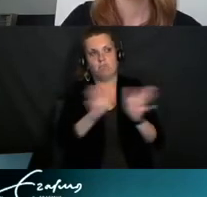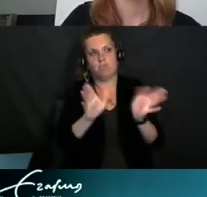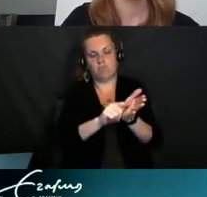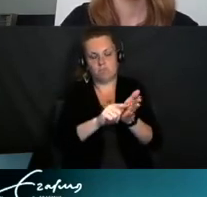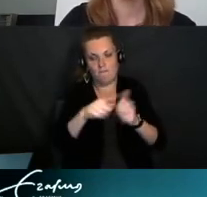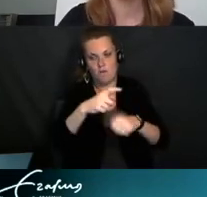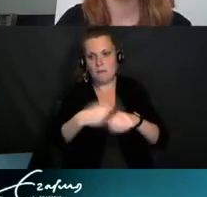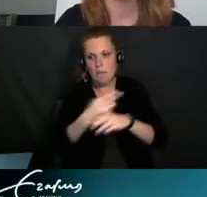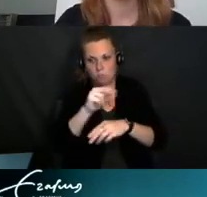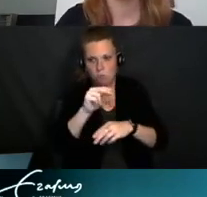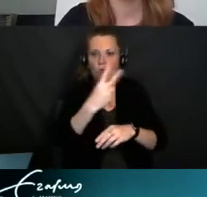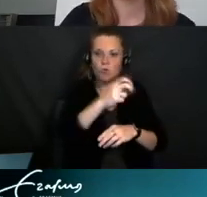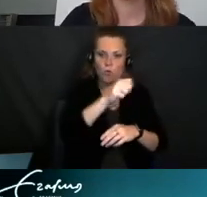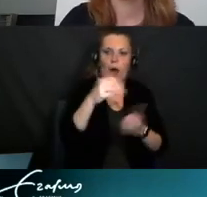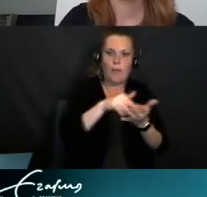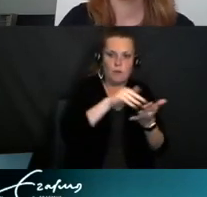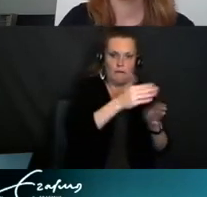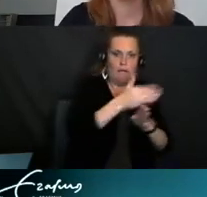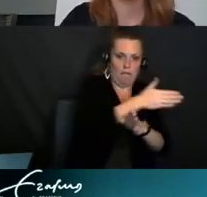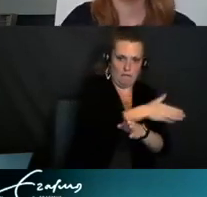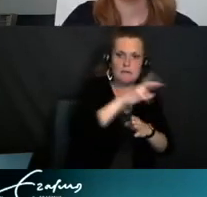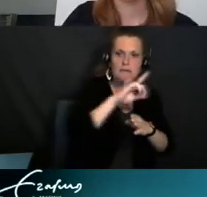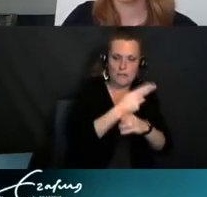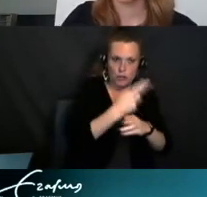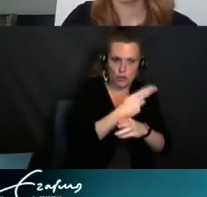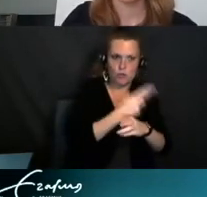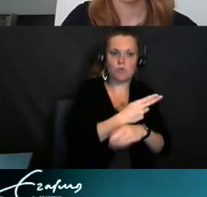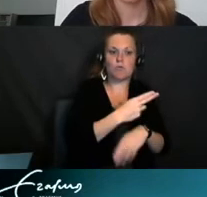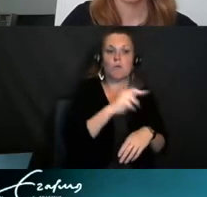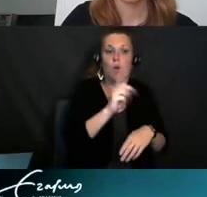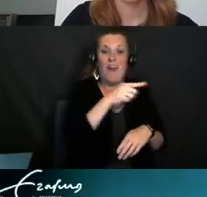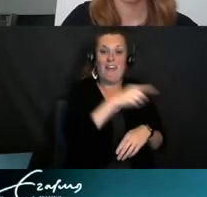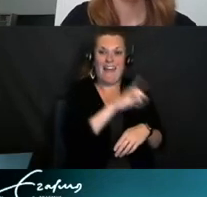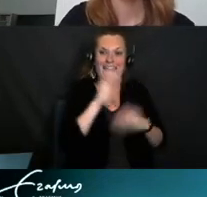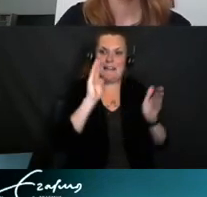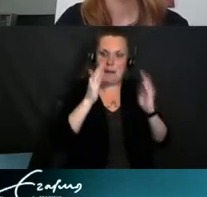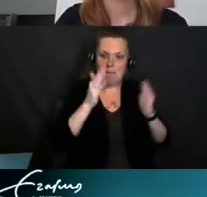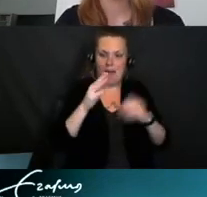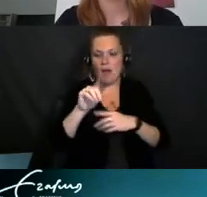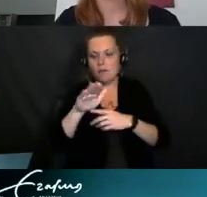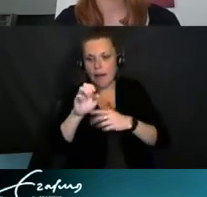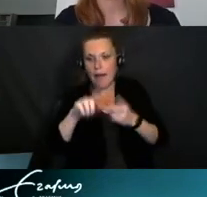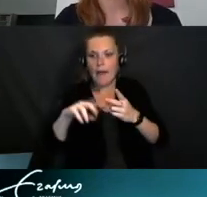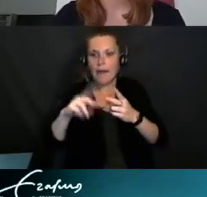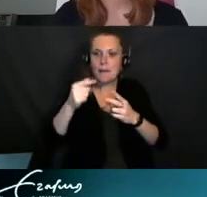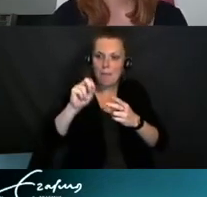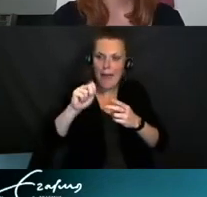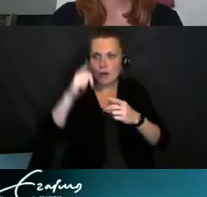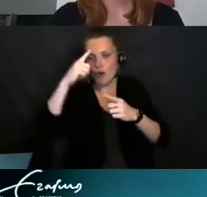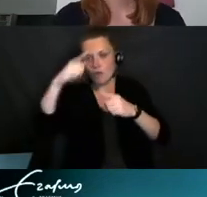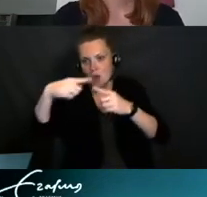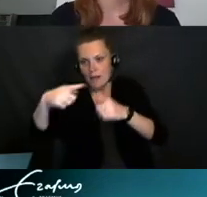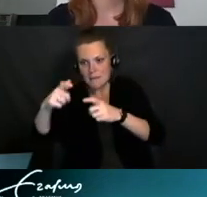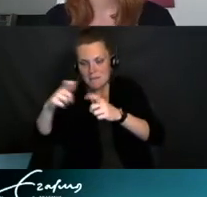they contrasted dice runs and speed processing and so on. And they showed that